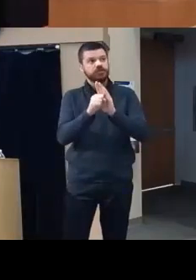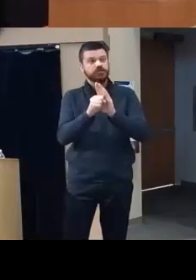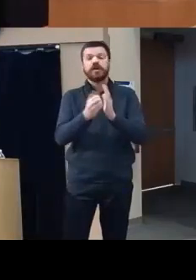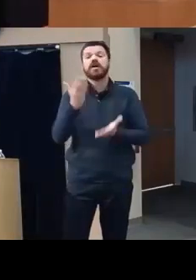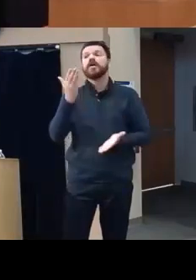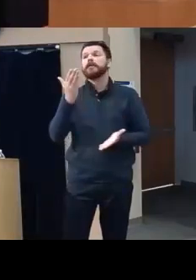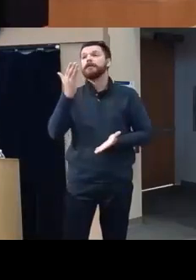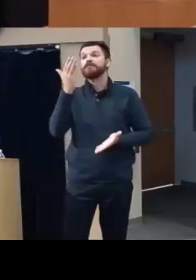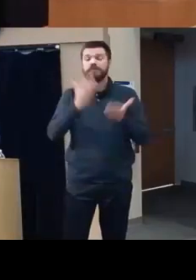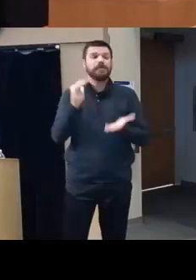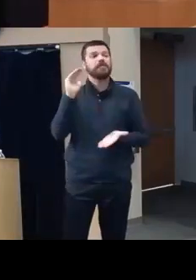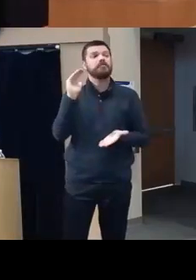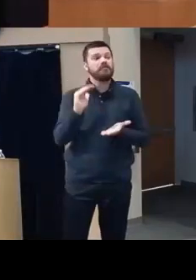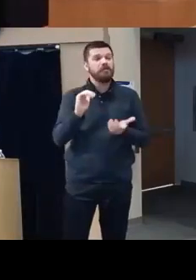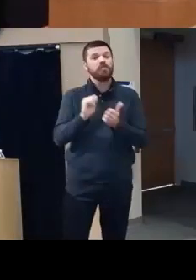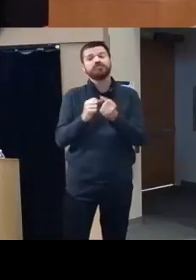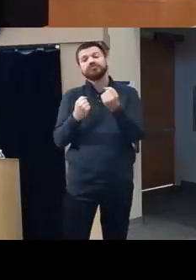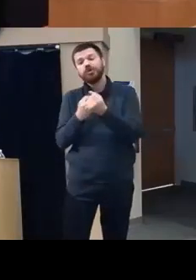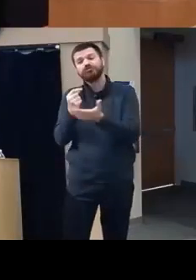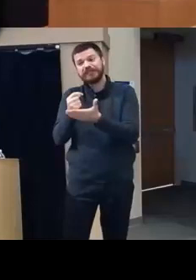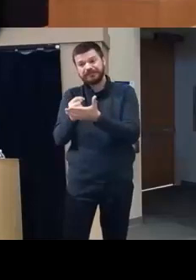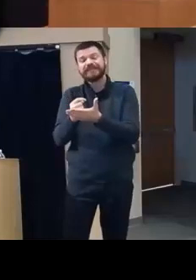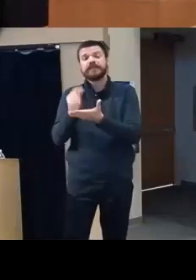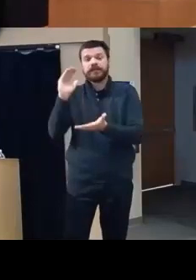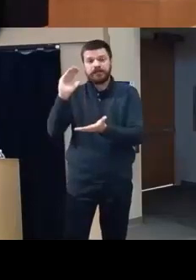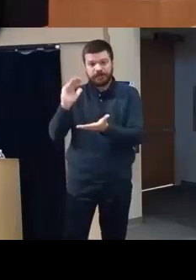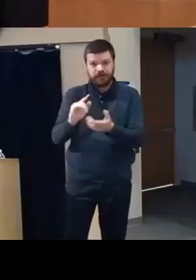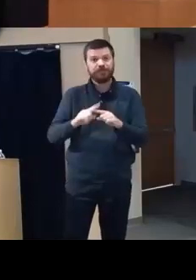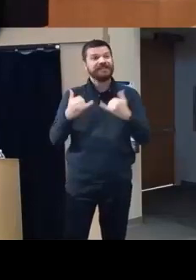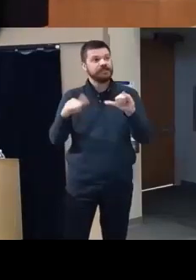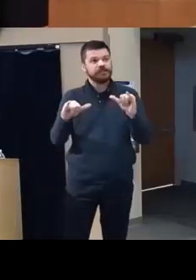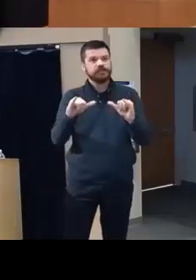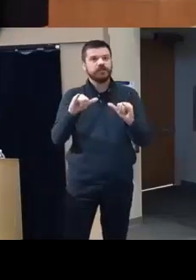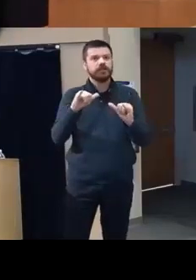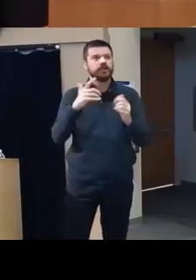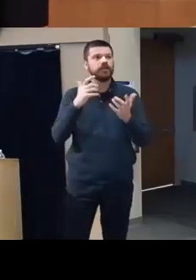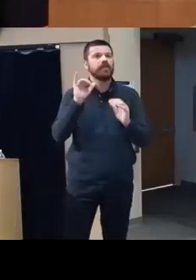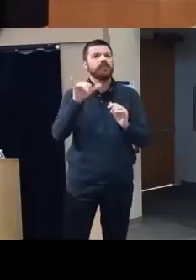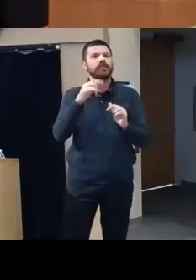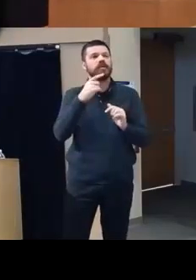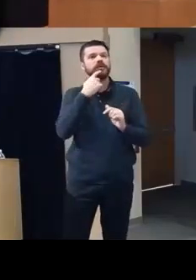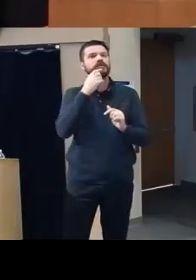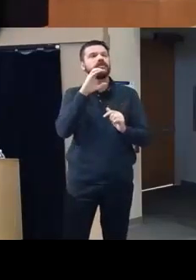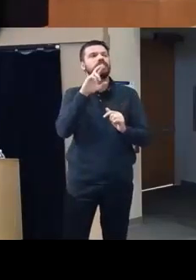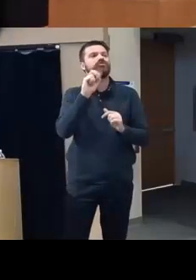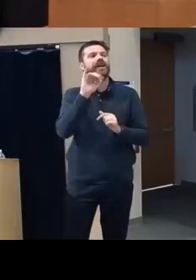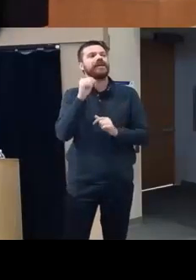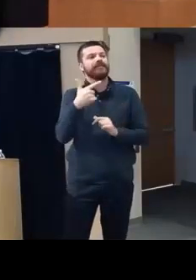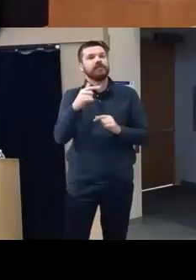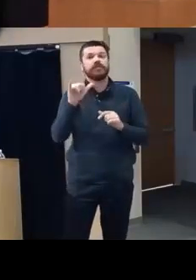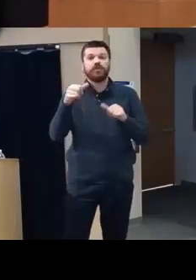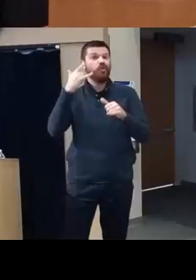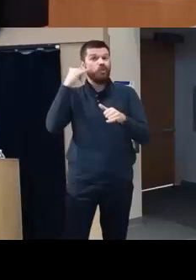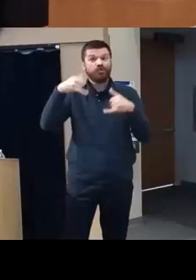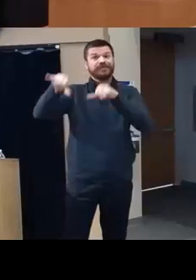ameliorated by supportive treatments, but then continues to experience cravings and unable to access the gold standard